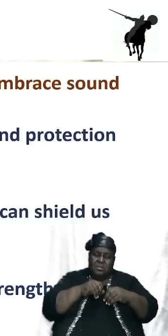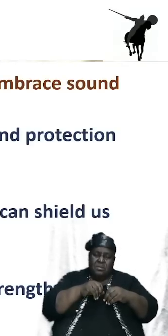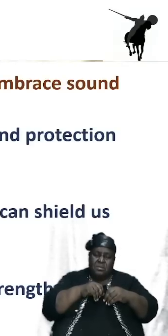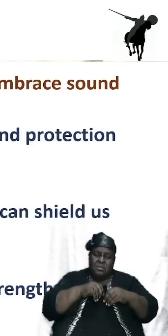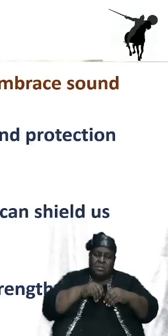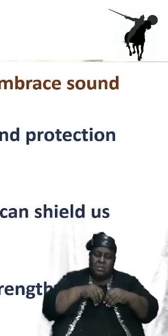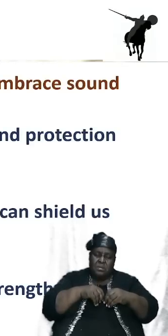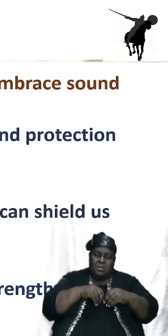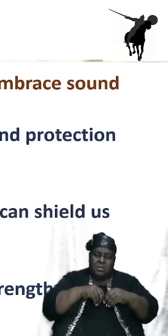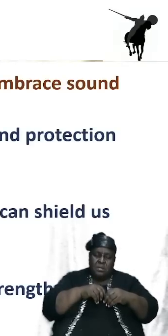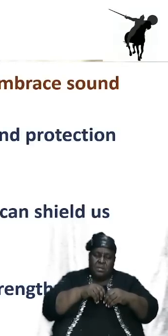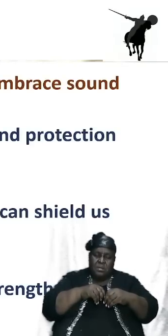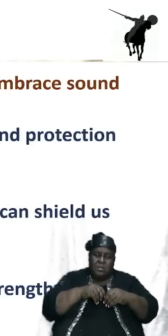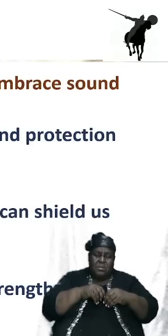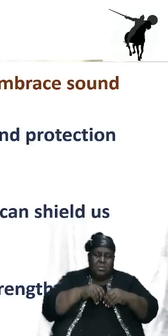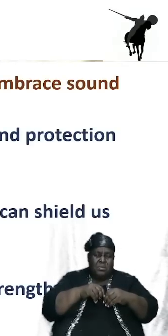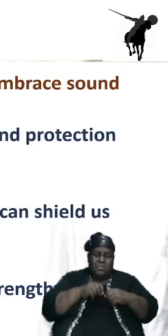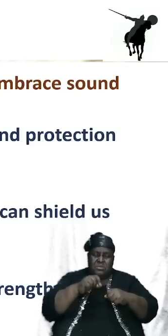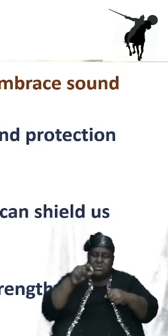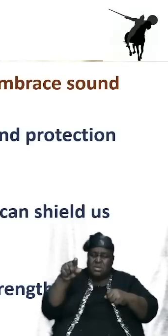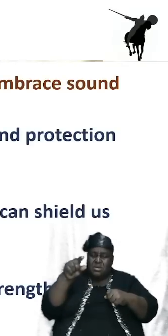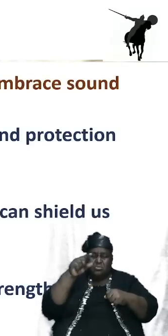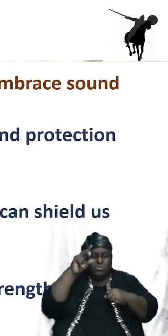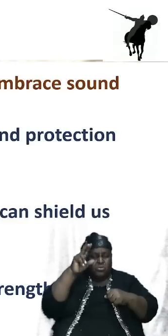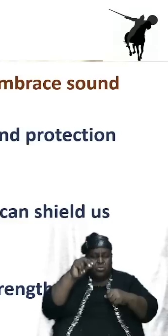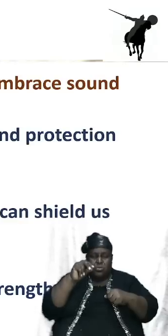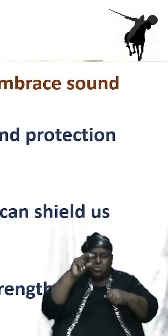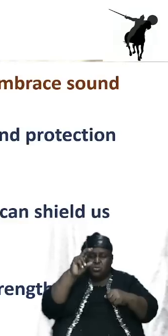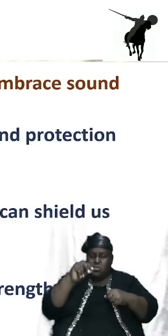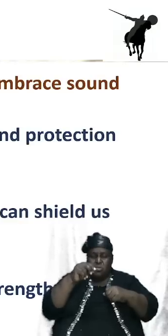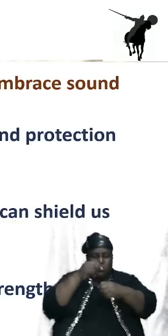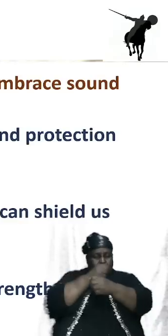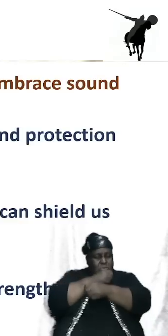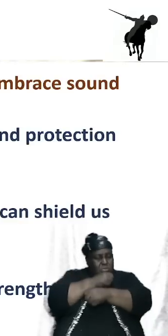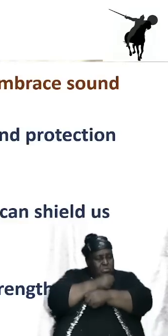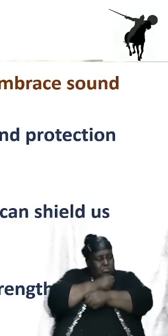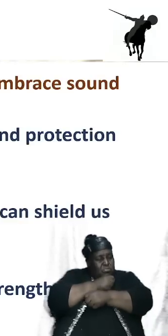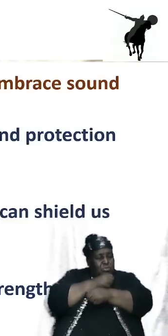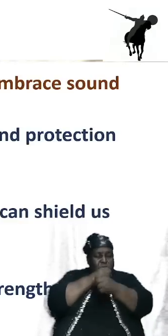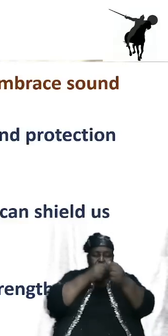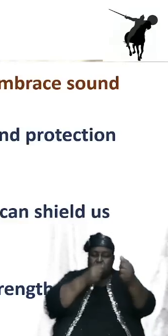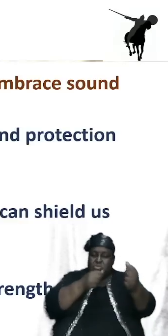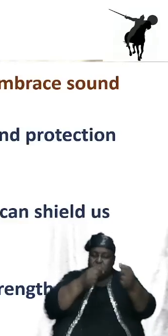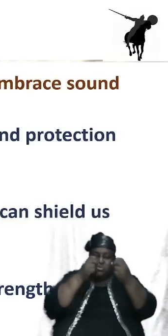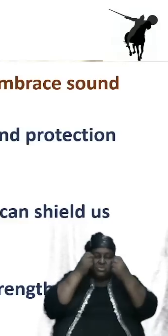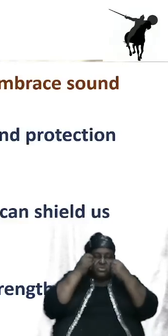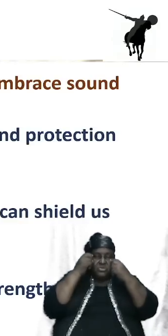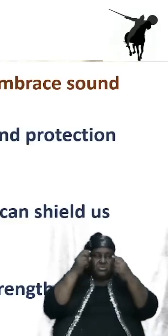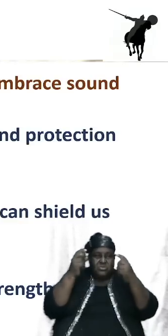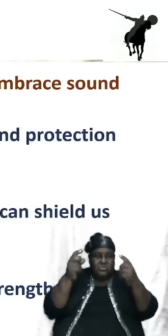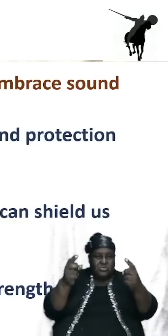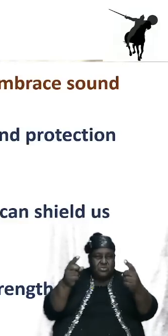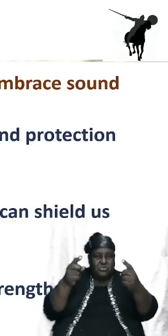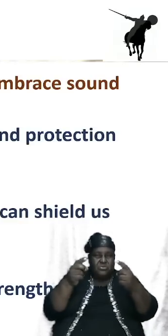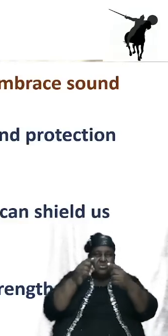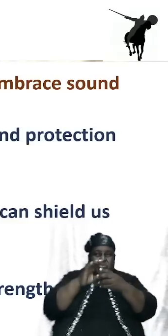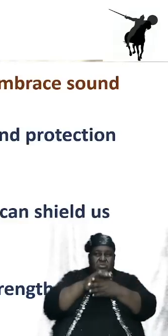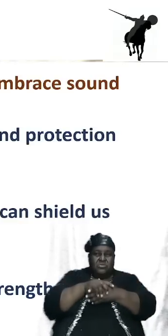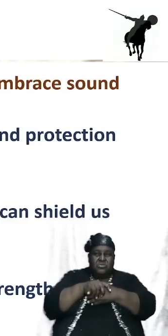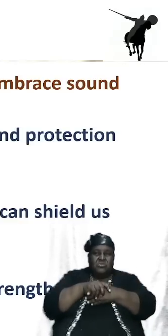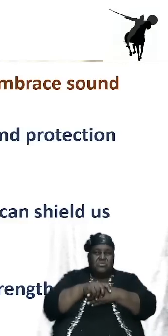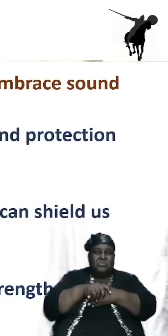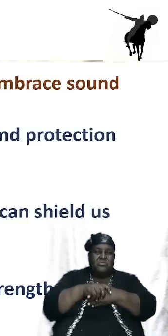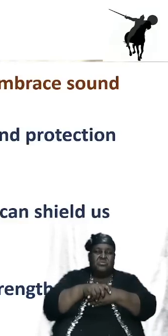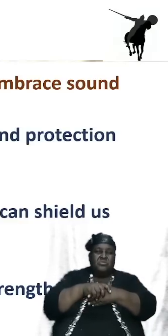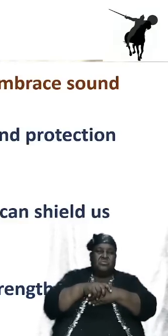faith, we must embrace sound doctrine so we can conclude truly by saying that sound